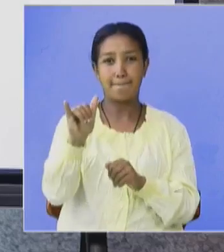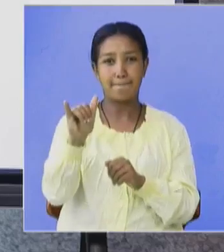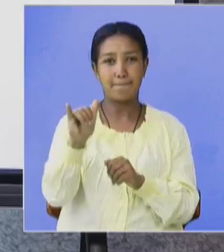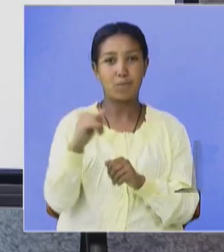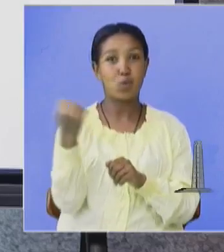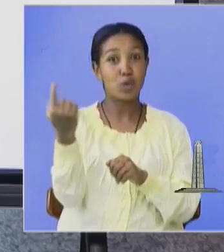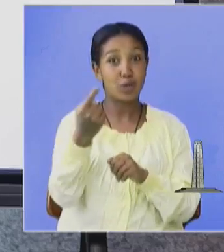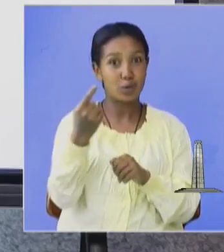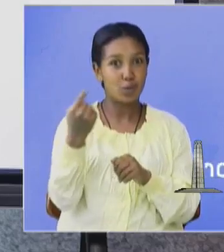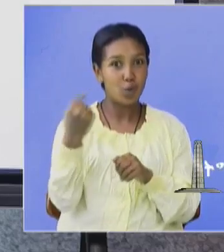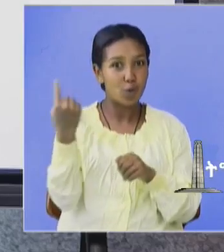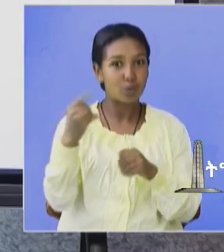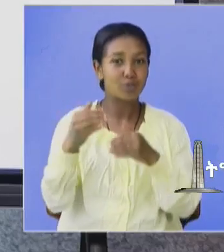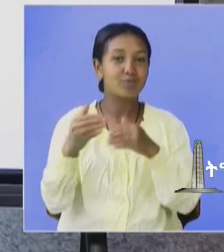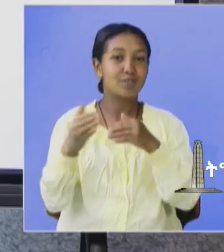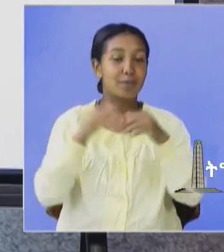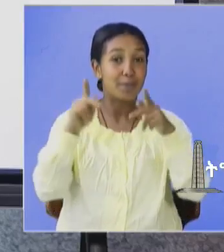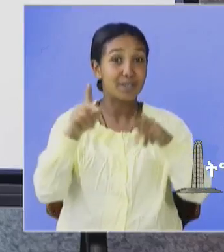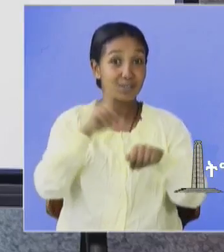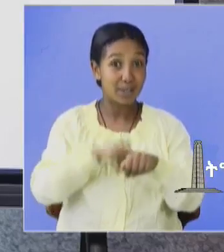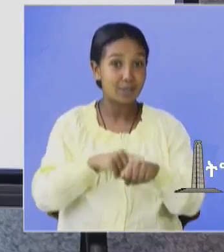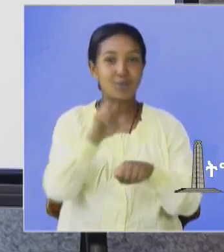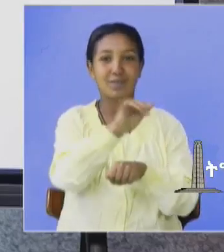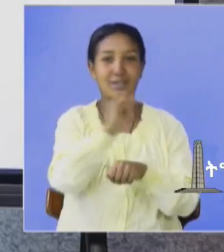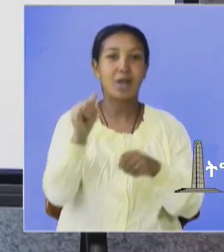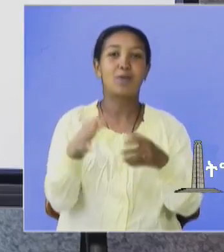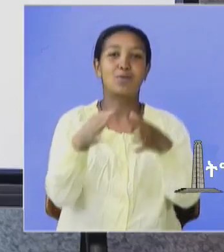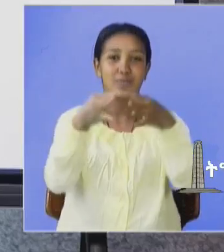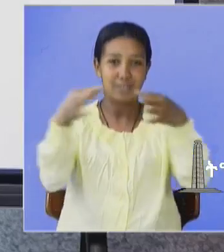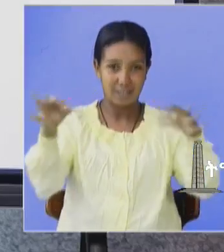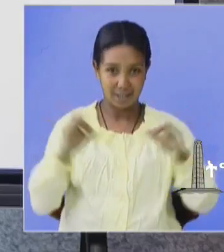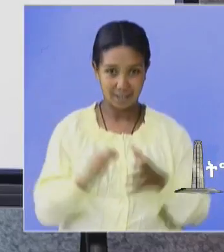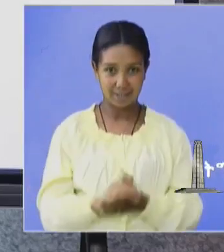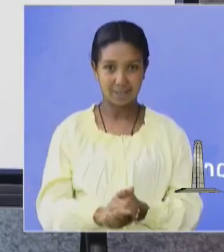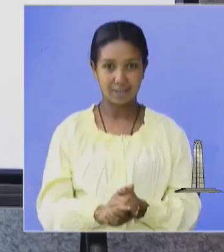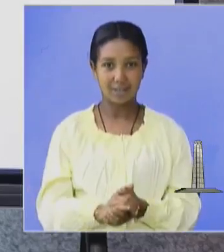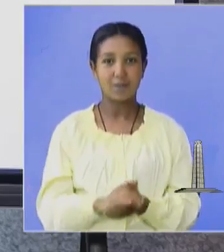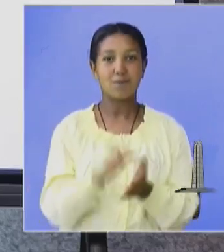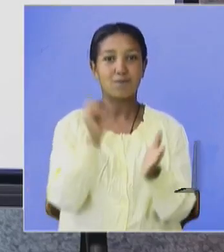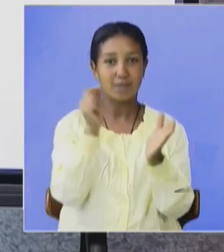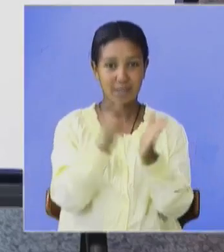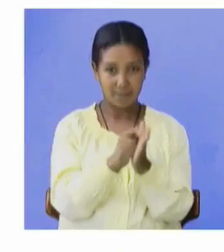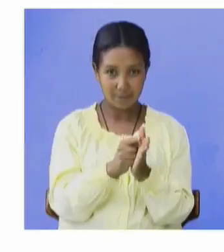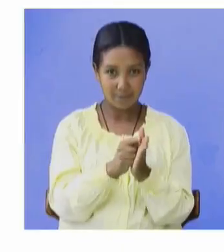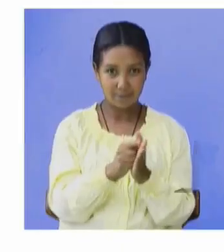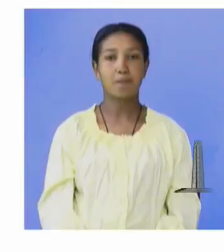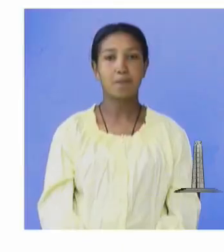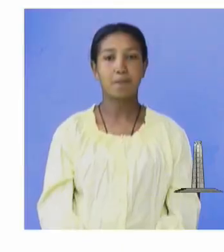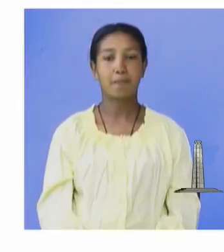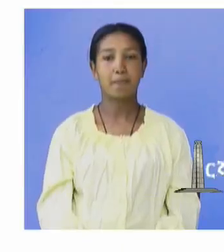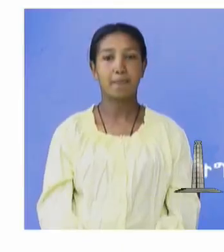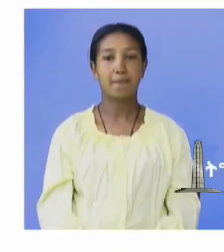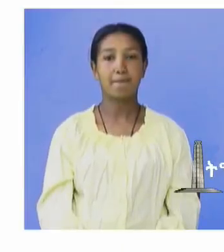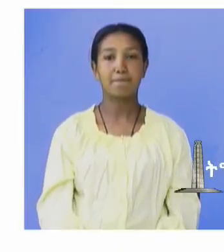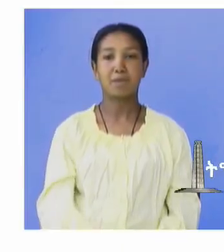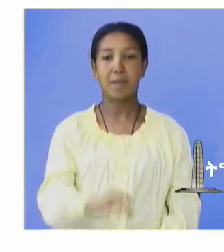use simple present tense to make such kinds of sentences. For example,